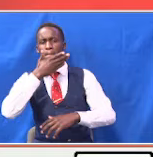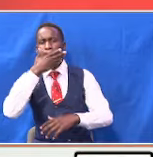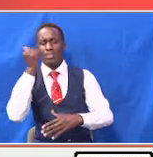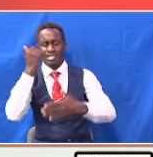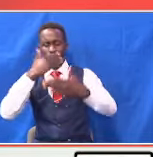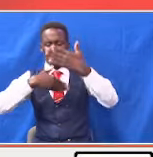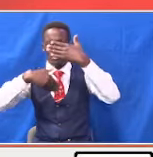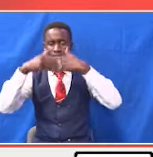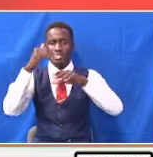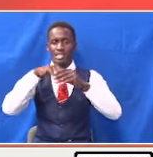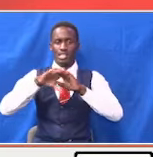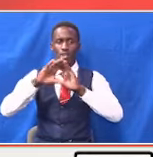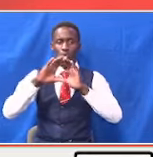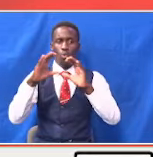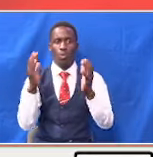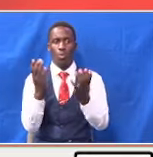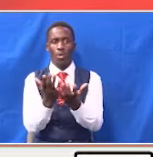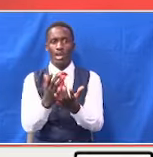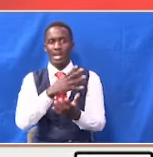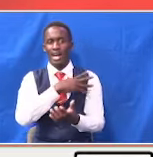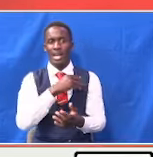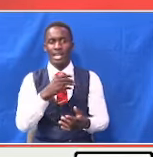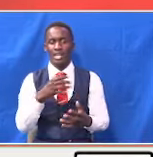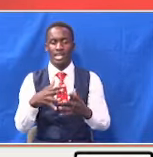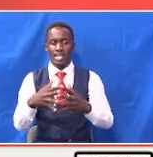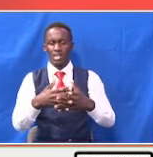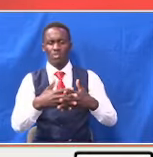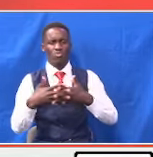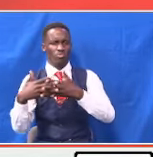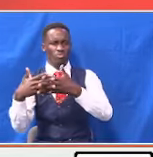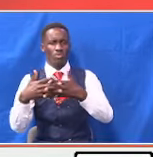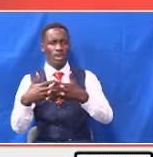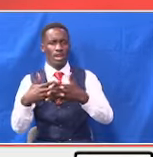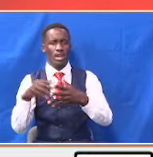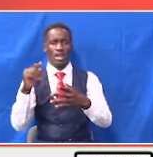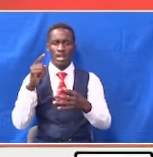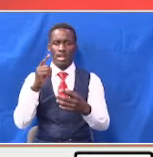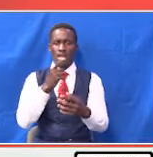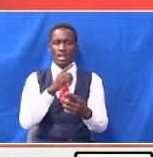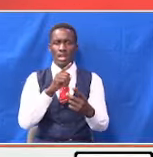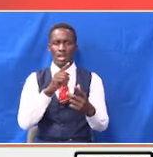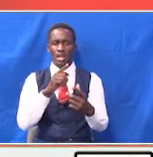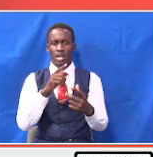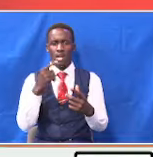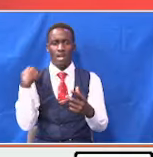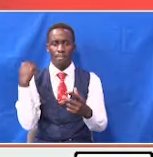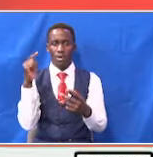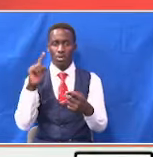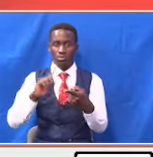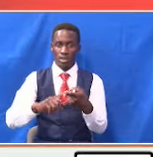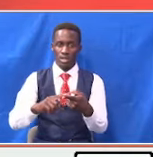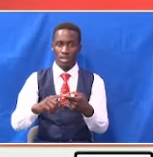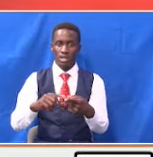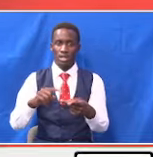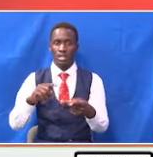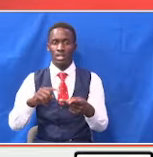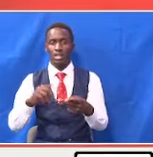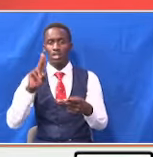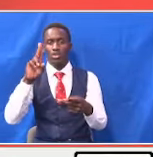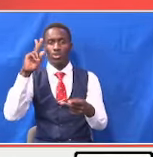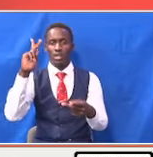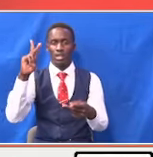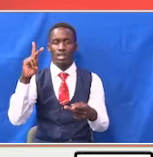world, and US always number one. And then in the UK, there is only two